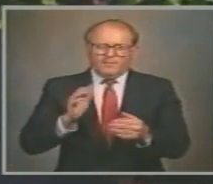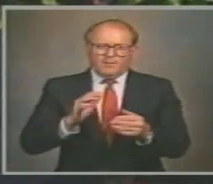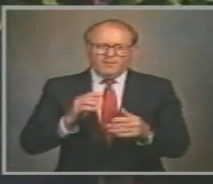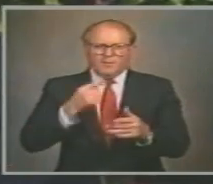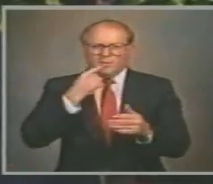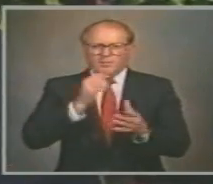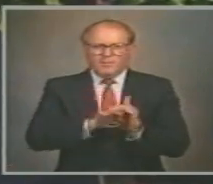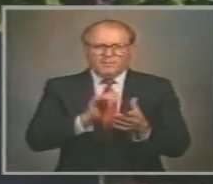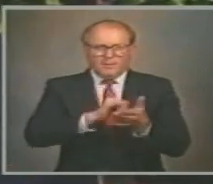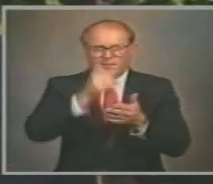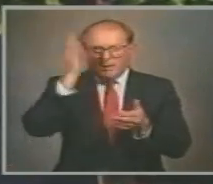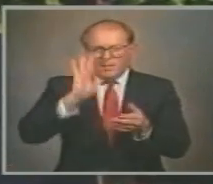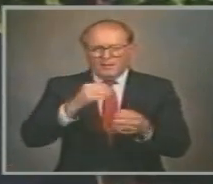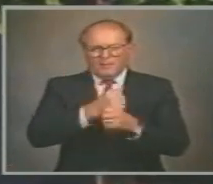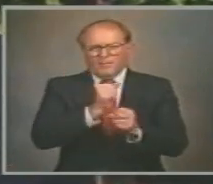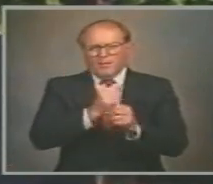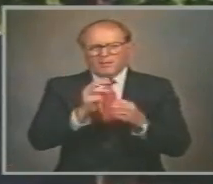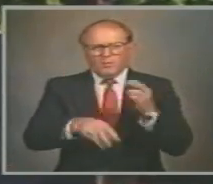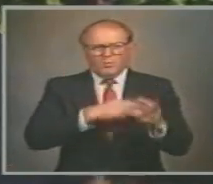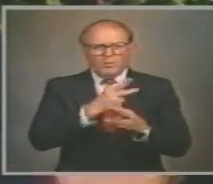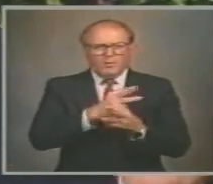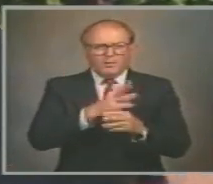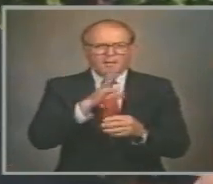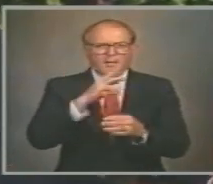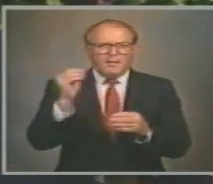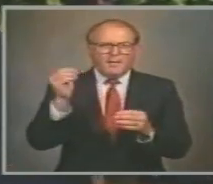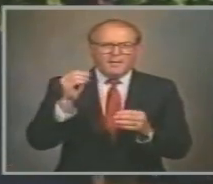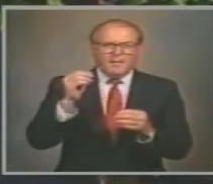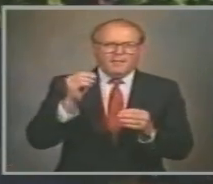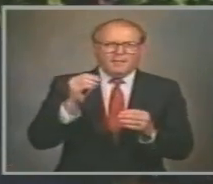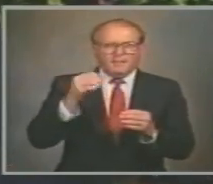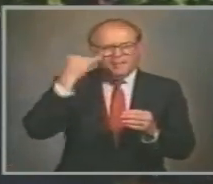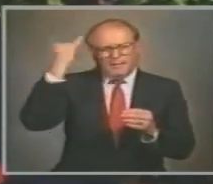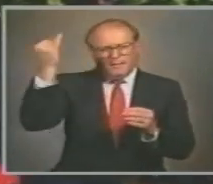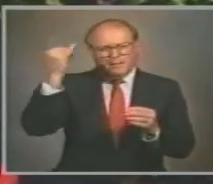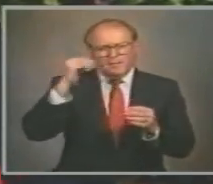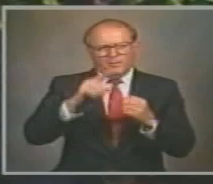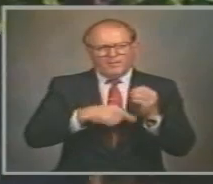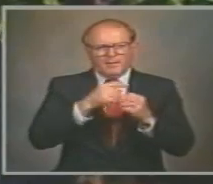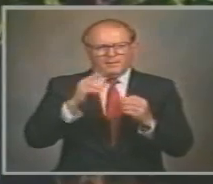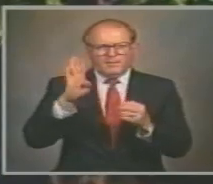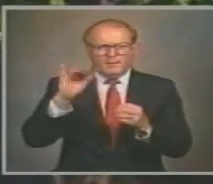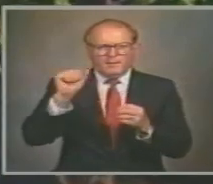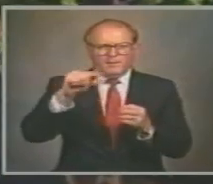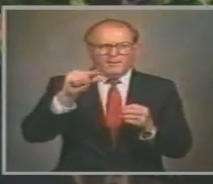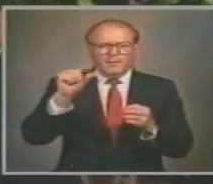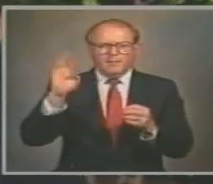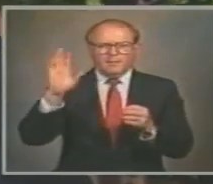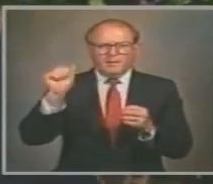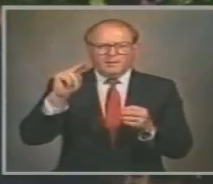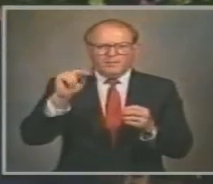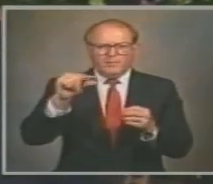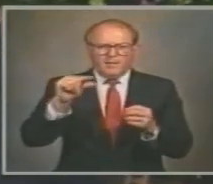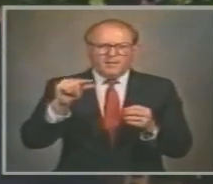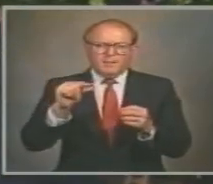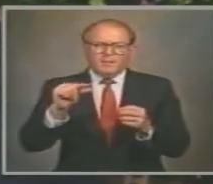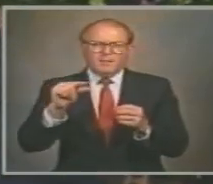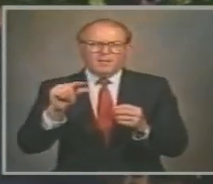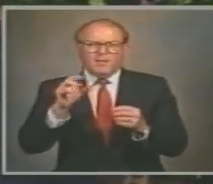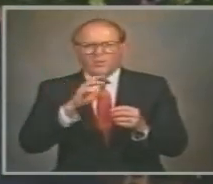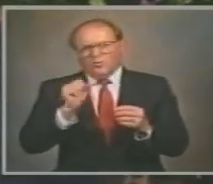that claims to explain origins of the universe, the Big Bang Theory, or the development of man from lower forms of